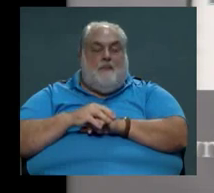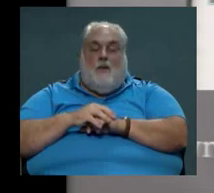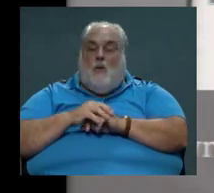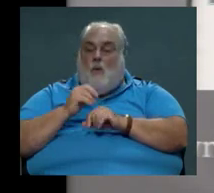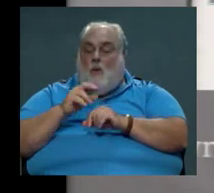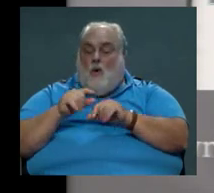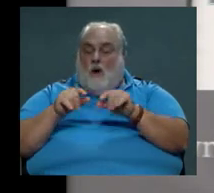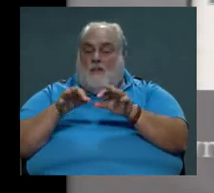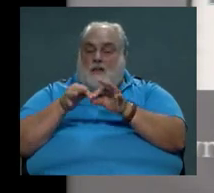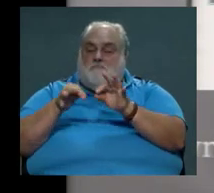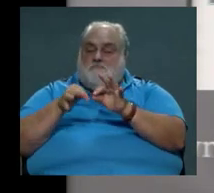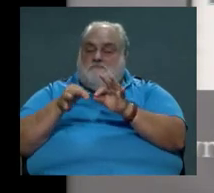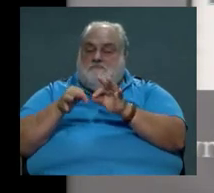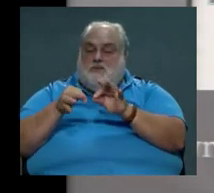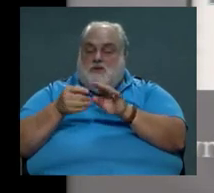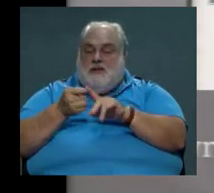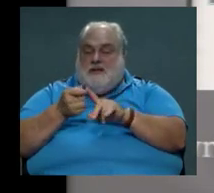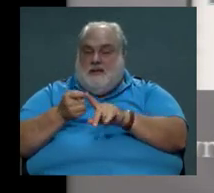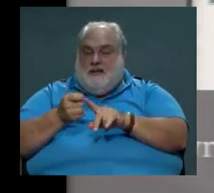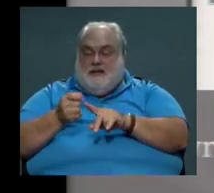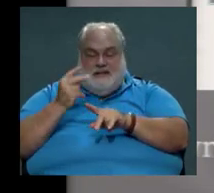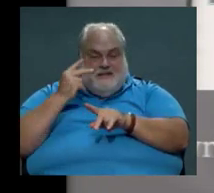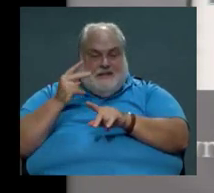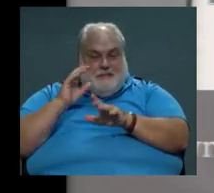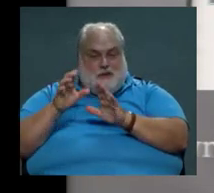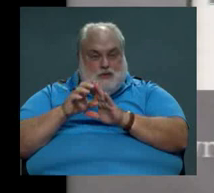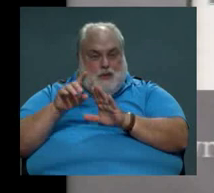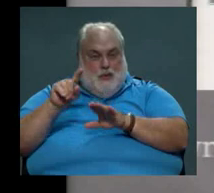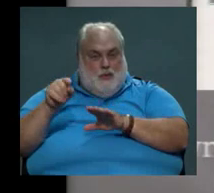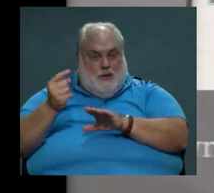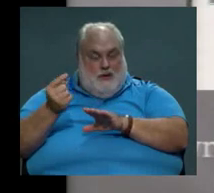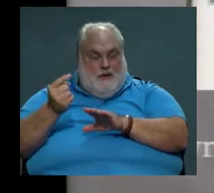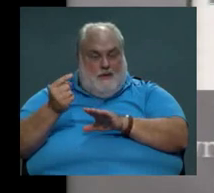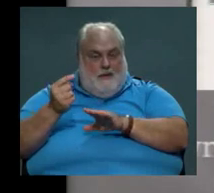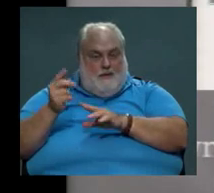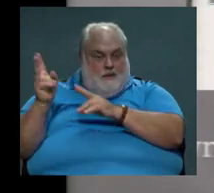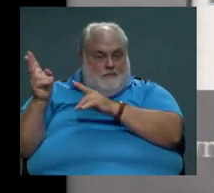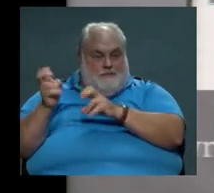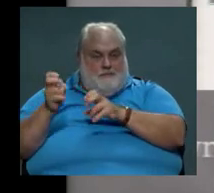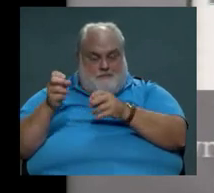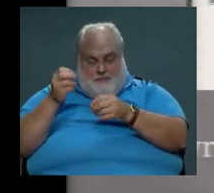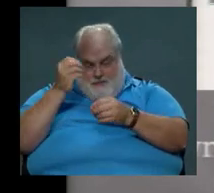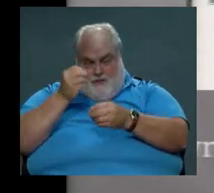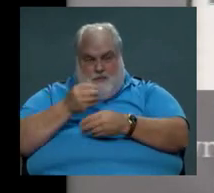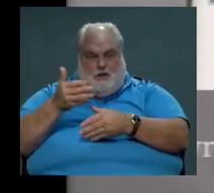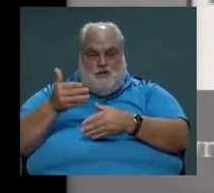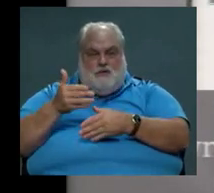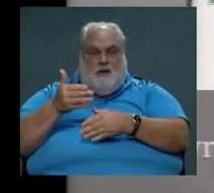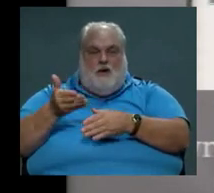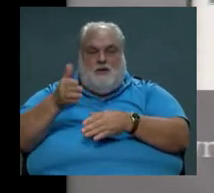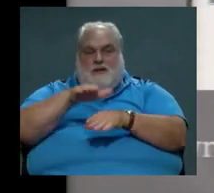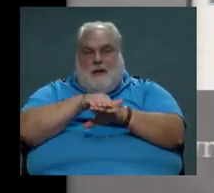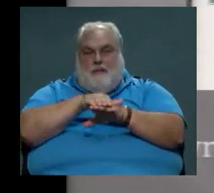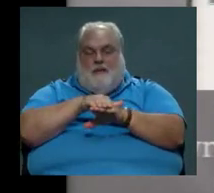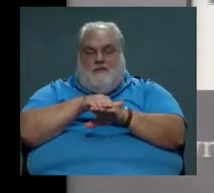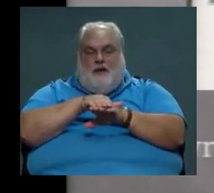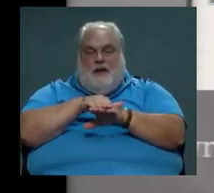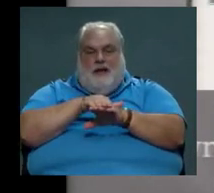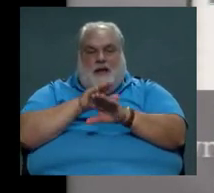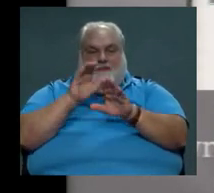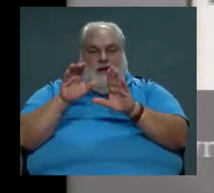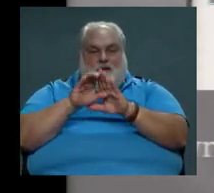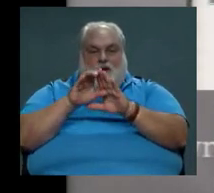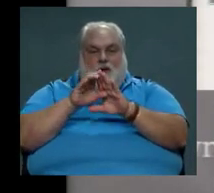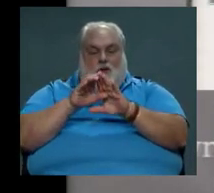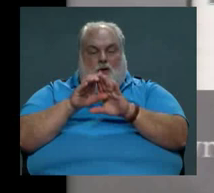the legends and the layer list altogether. And this is just showing that you can pull this information up on top of a aerial photo